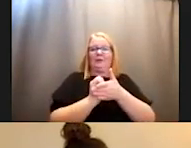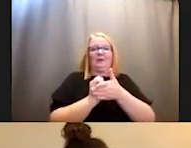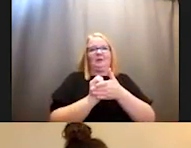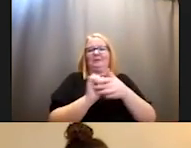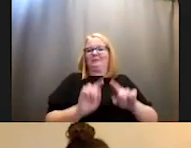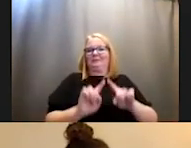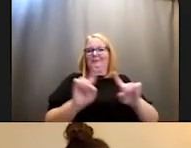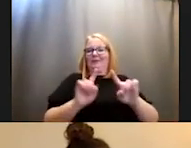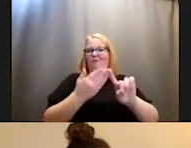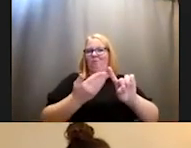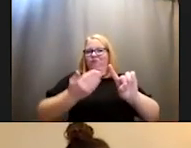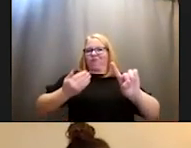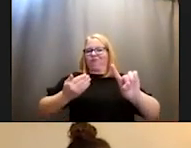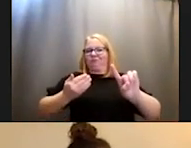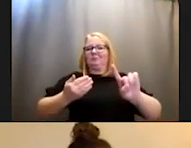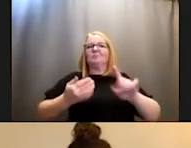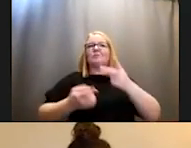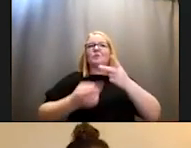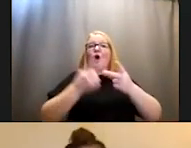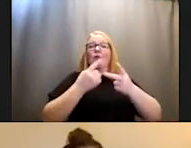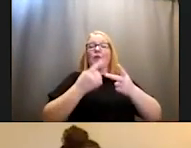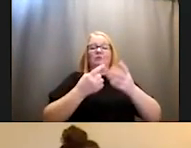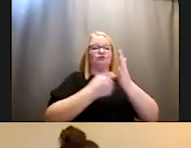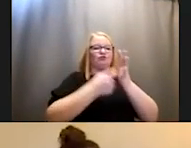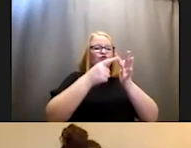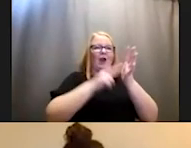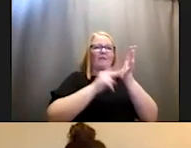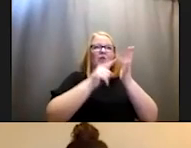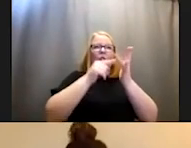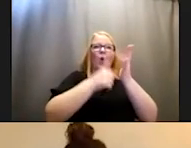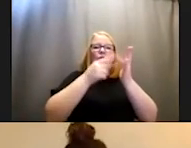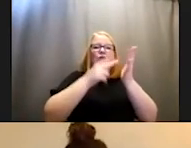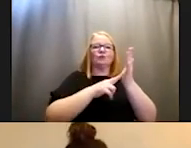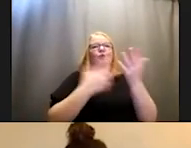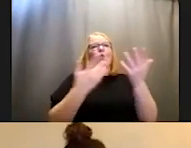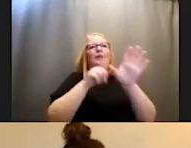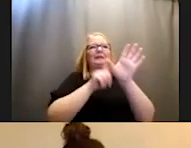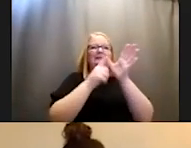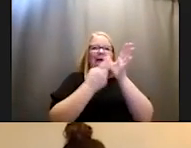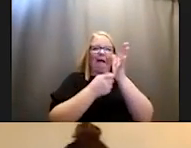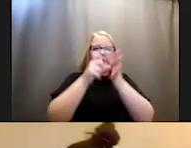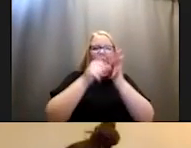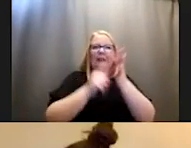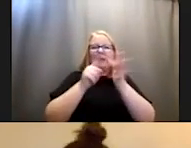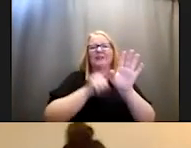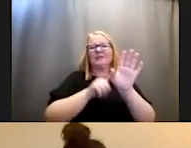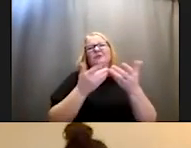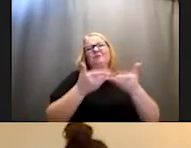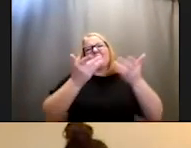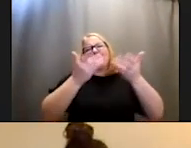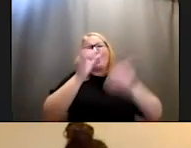gone before. So traditionally, other brands such as Revlon and Yardley, they prefer to use pastel colours for the packaging